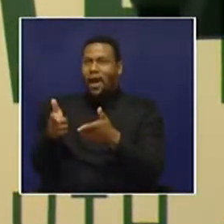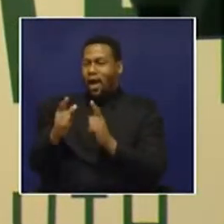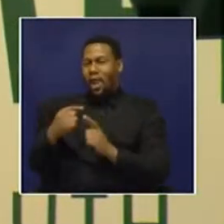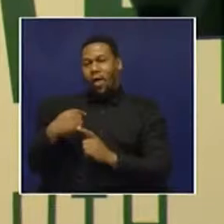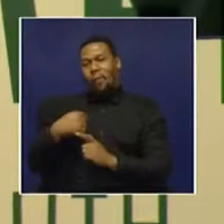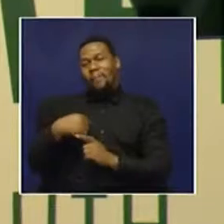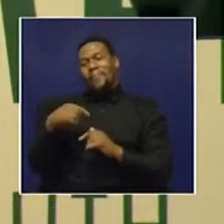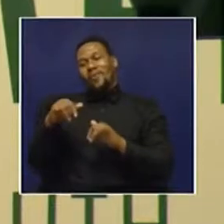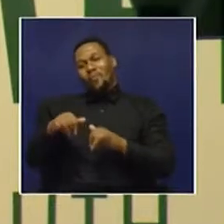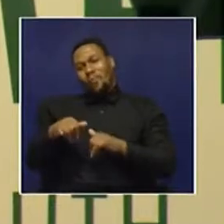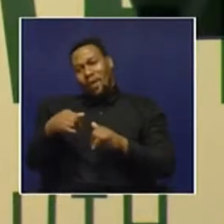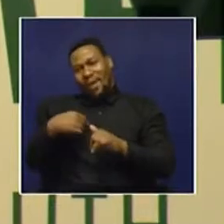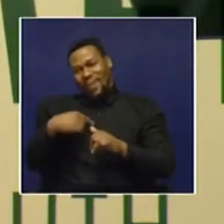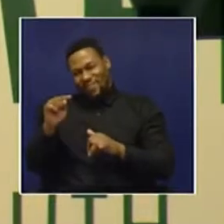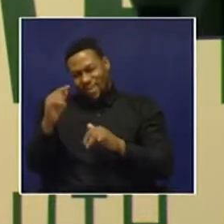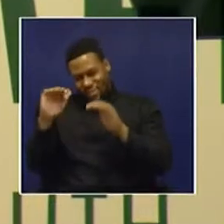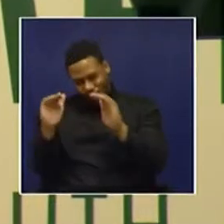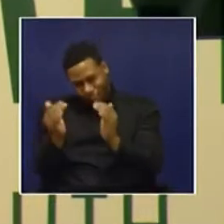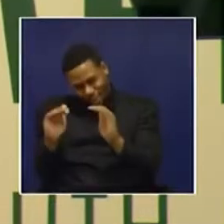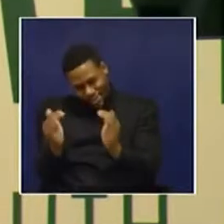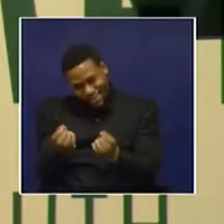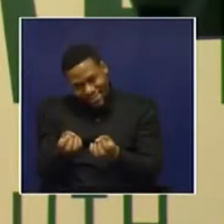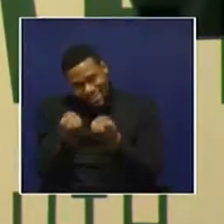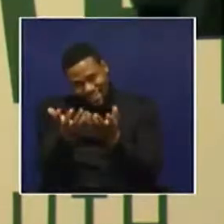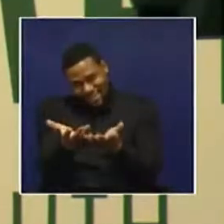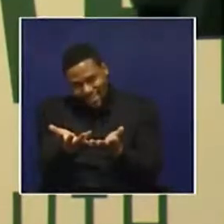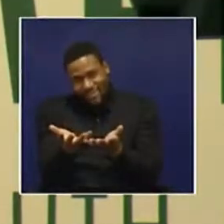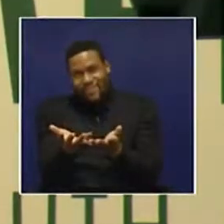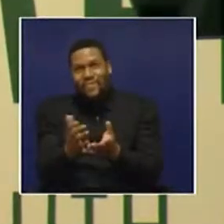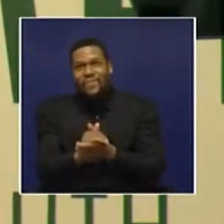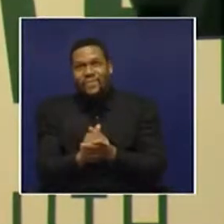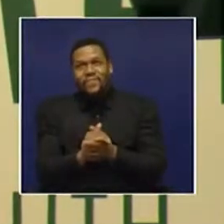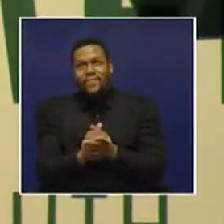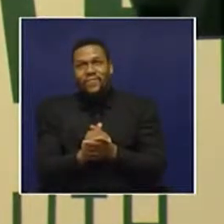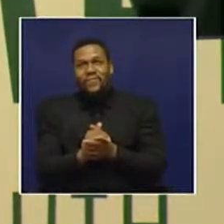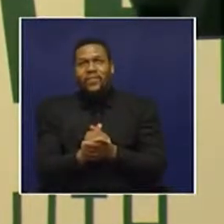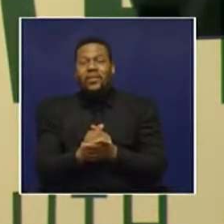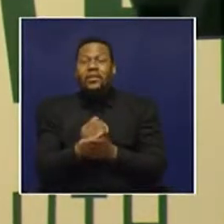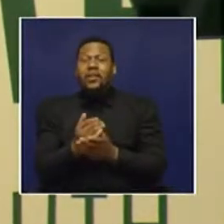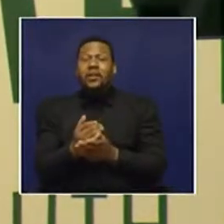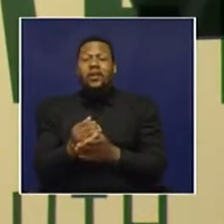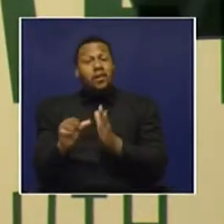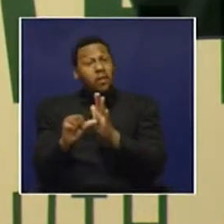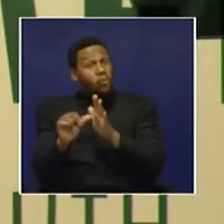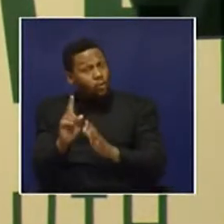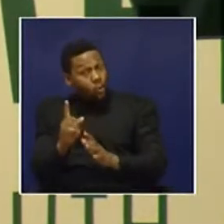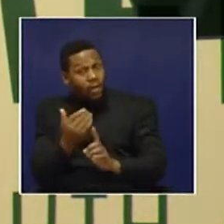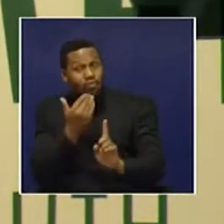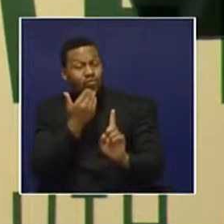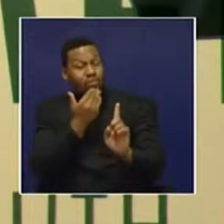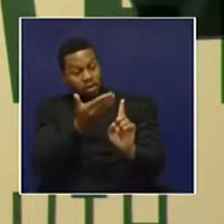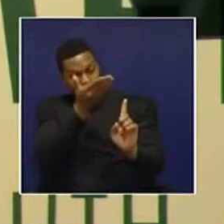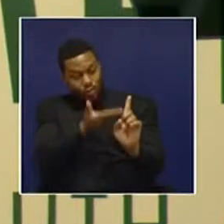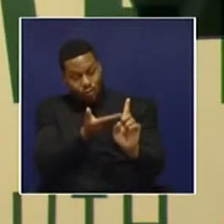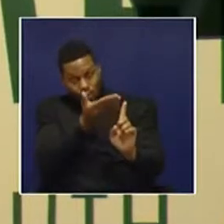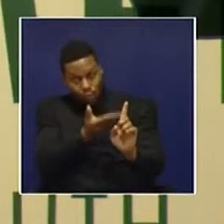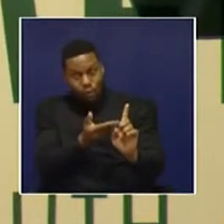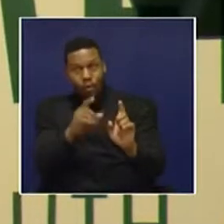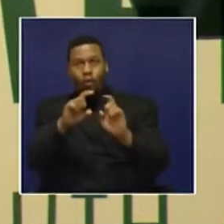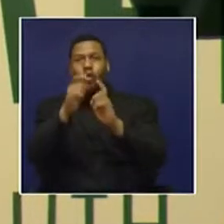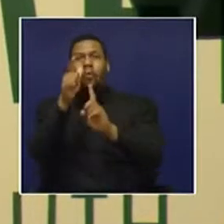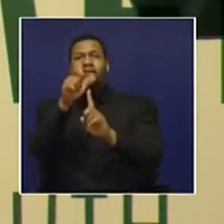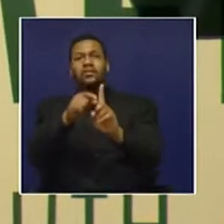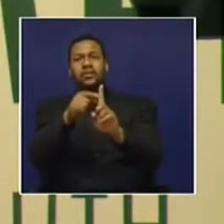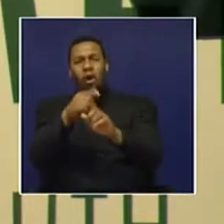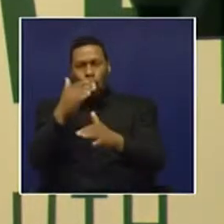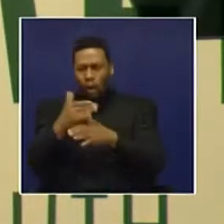thing, because it's quite important for when we thank the commissioner for the services done over 7 years, we've got